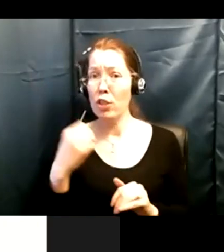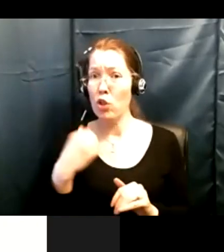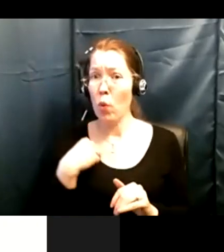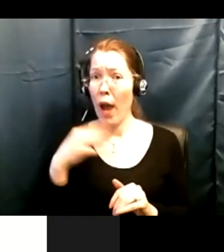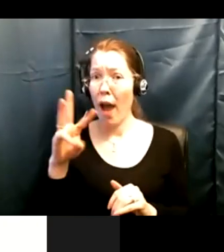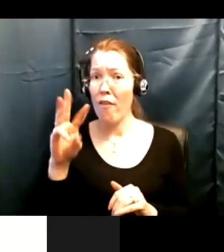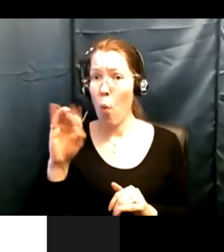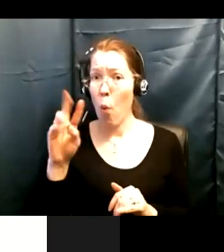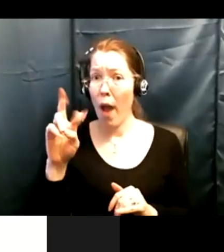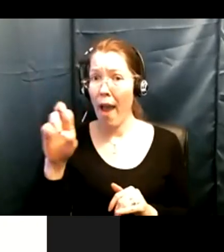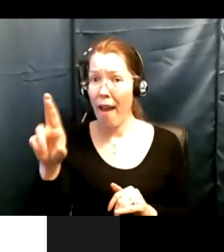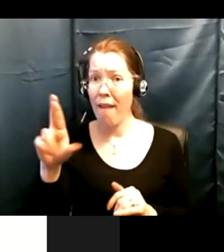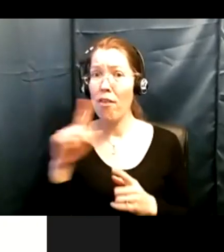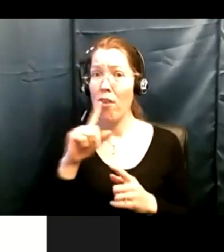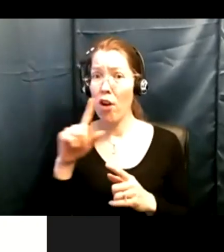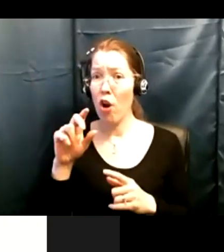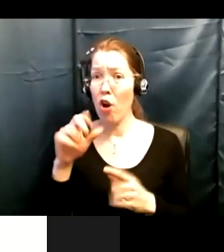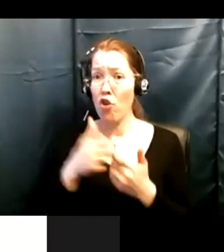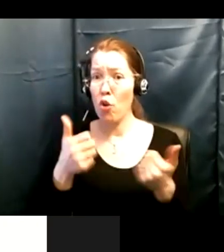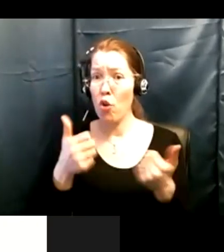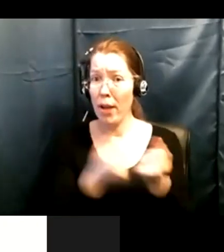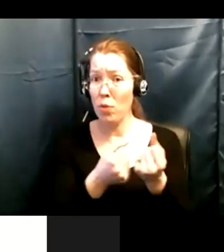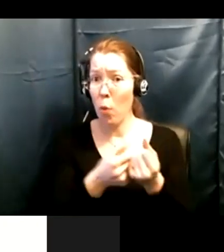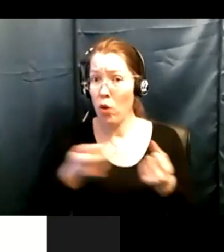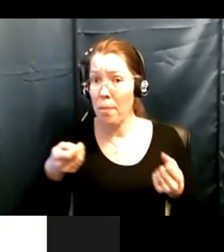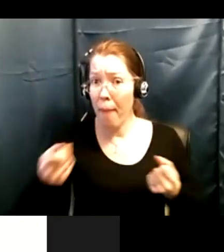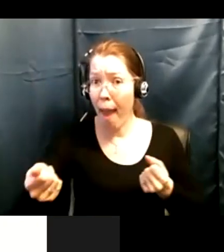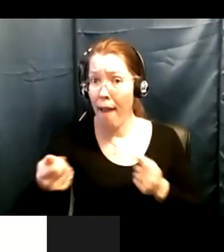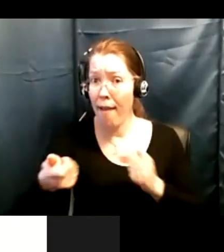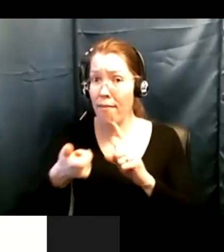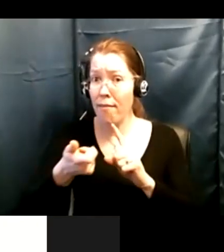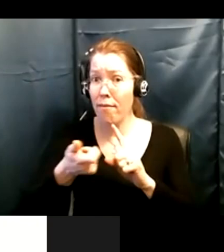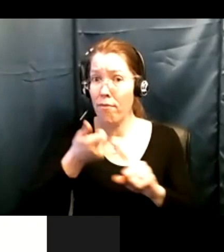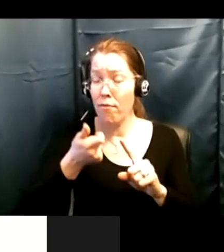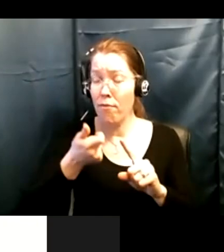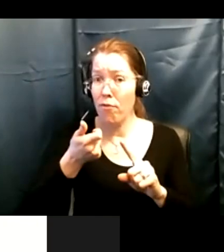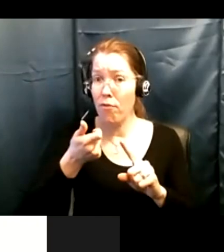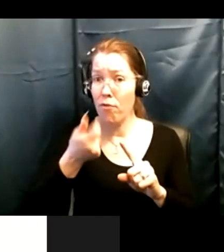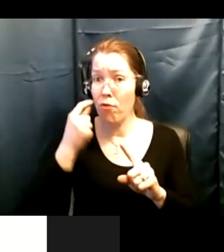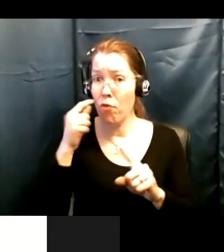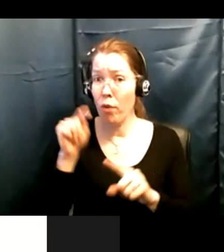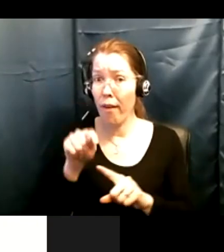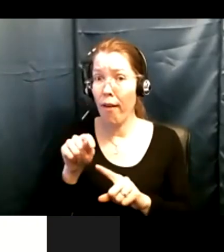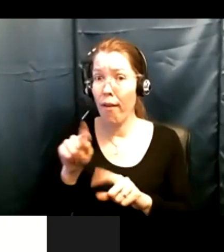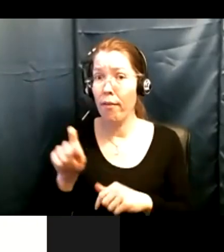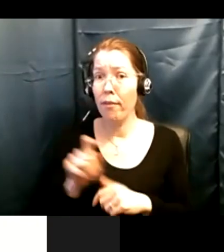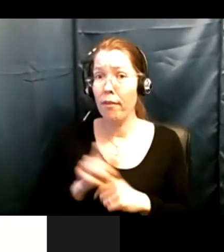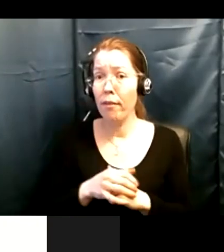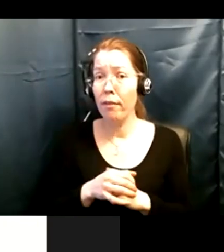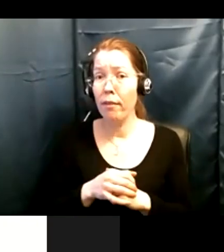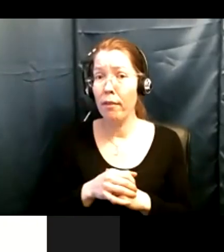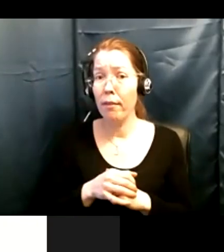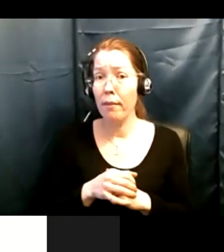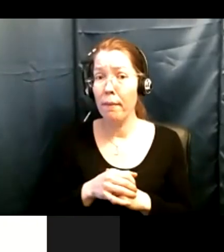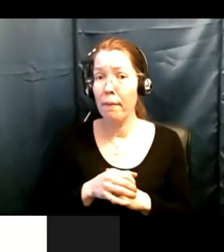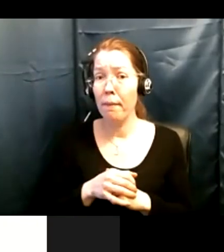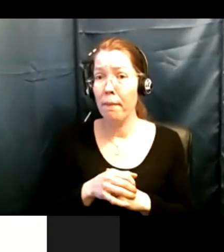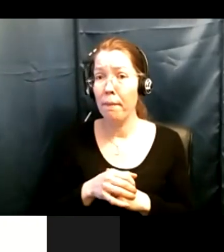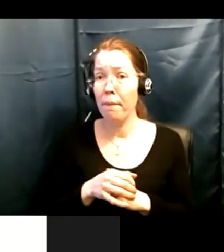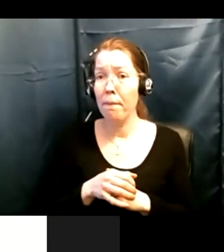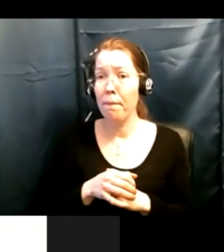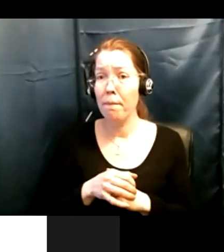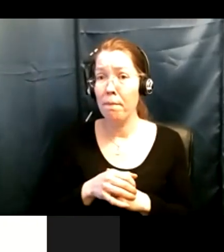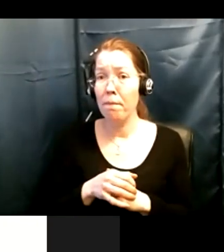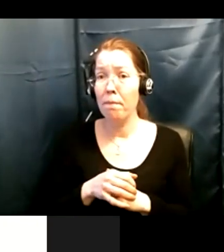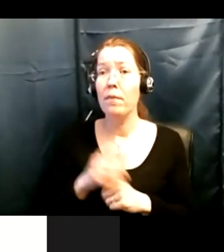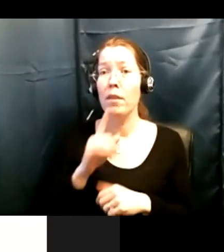and are your remote supports paid through the waiver? I do have a